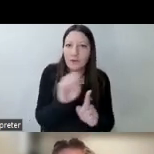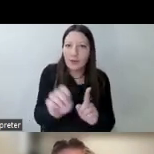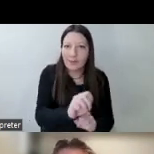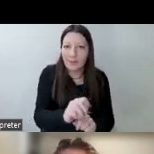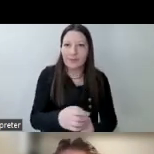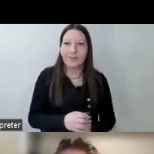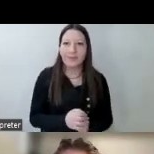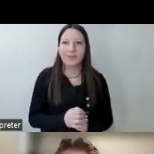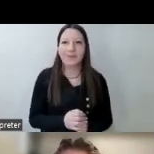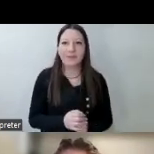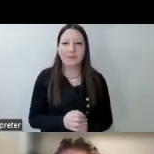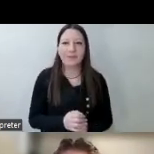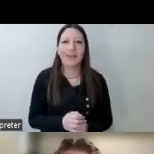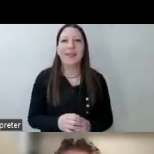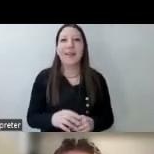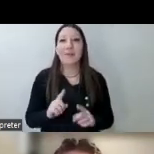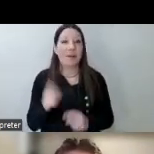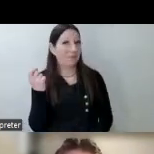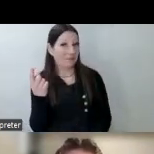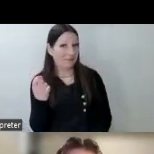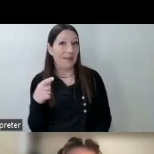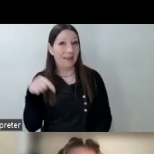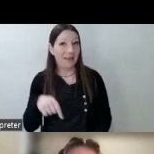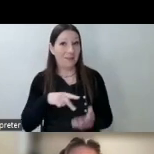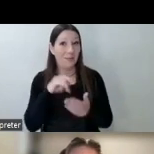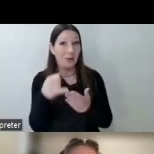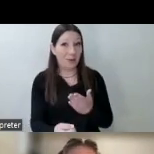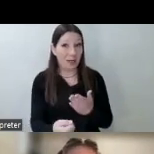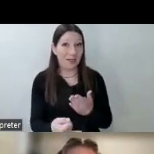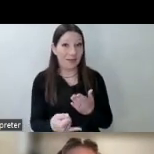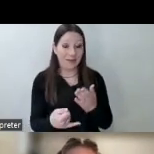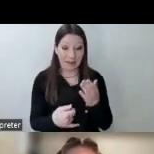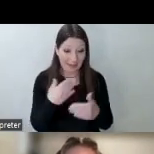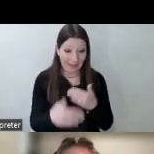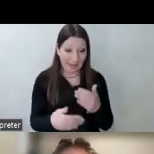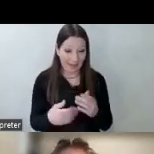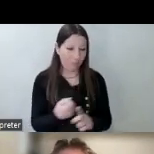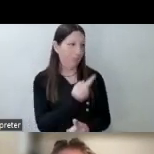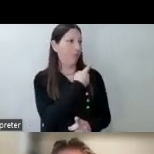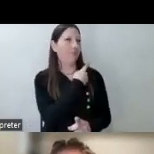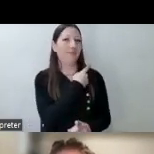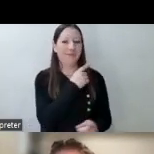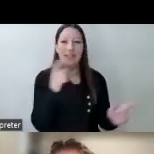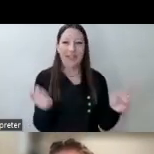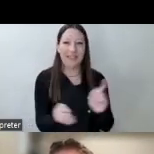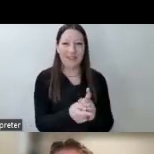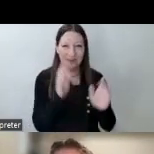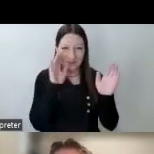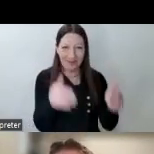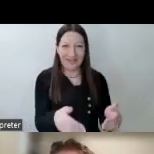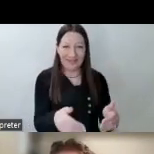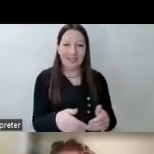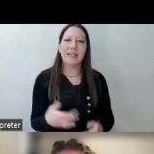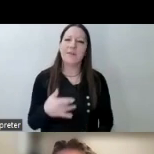was completely derailed and how things have now shifted. And I think it's important to highlight and talk about the challenges of a project and the